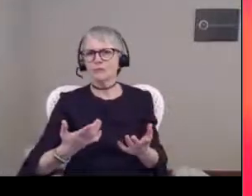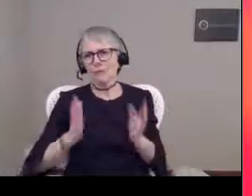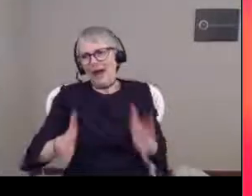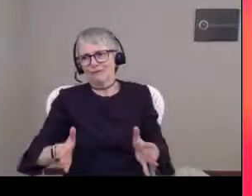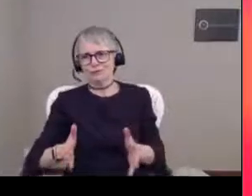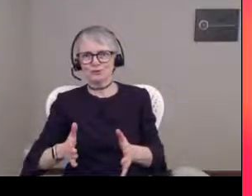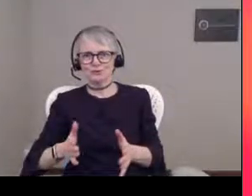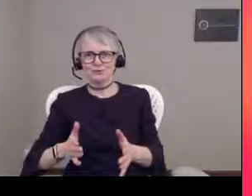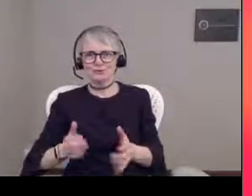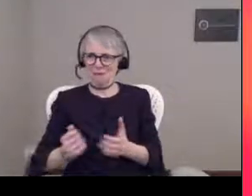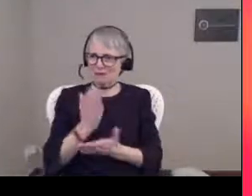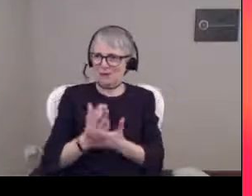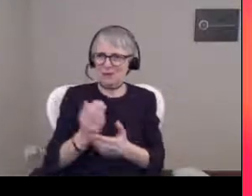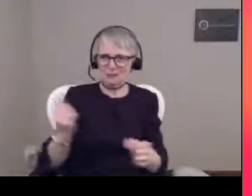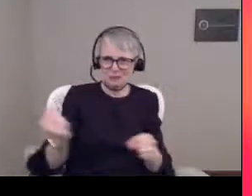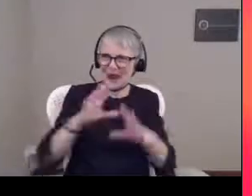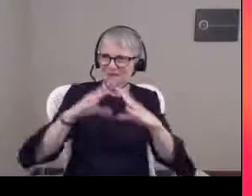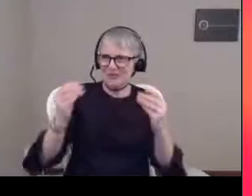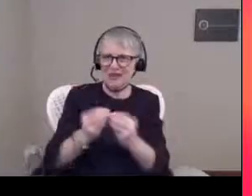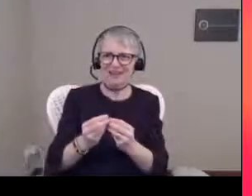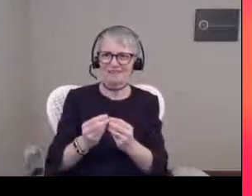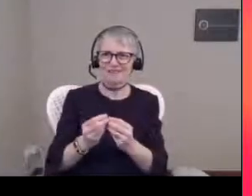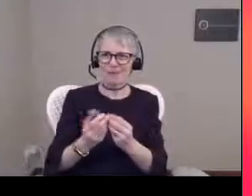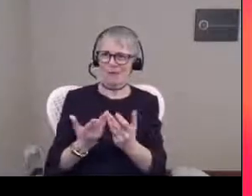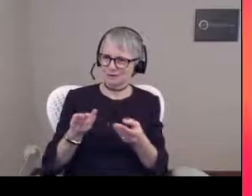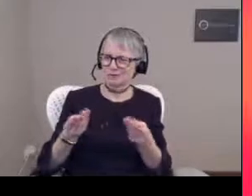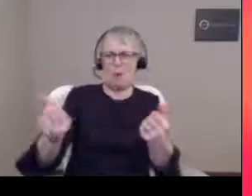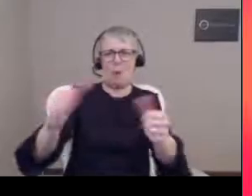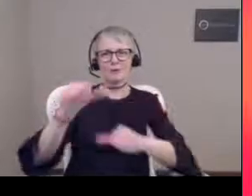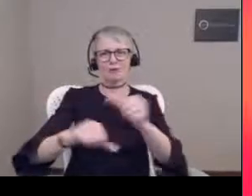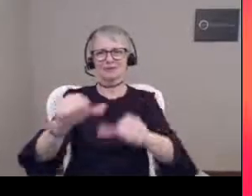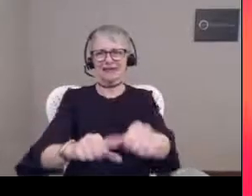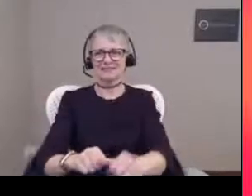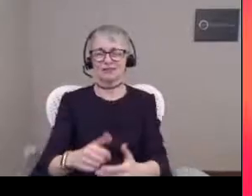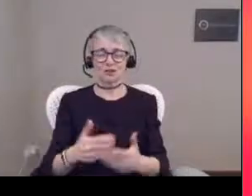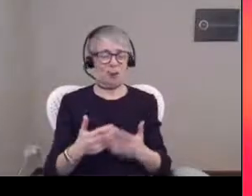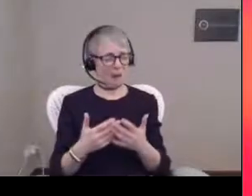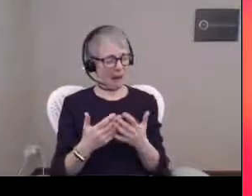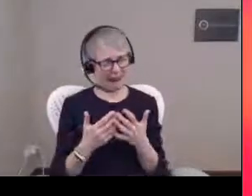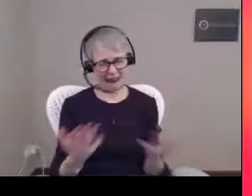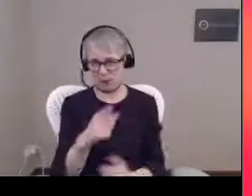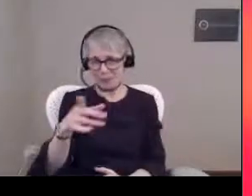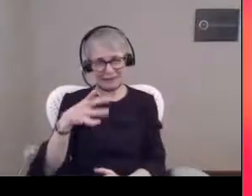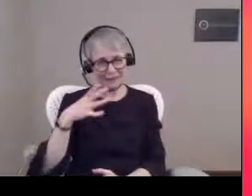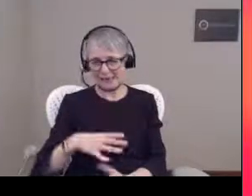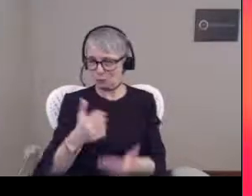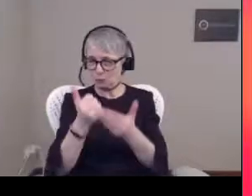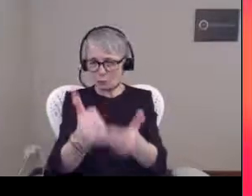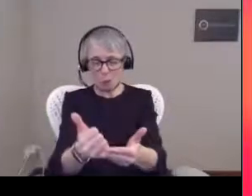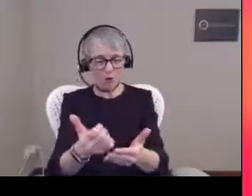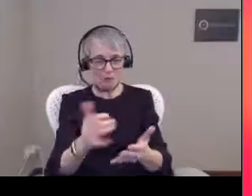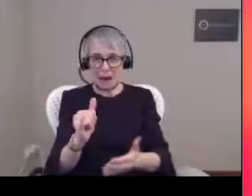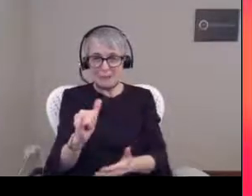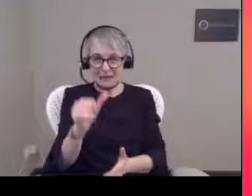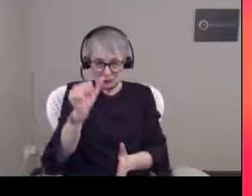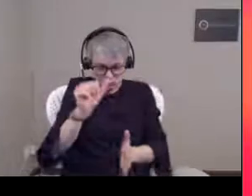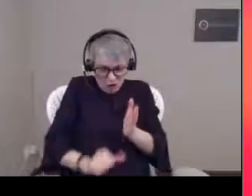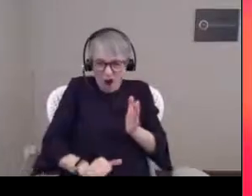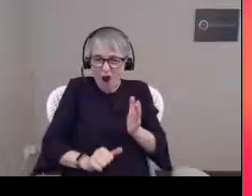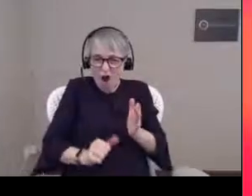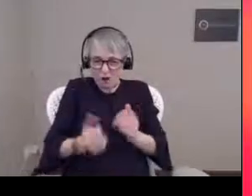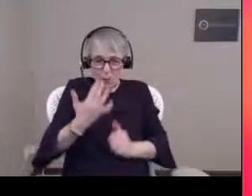is so we encourage anybody who does need support, even through the application process, to get